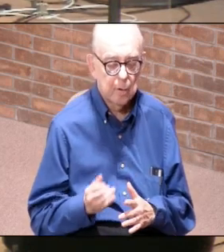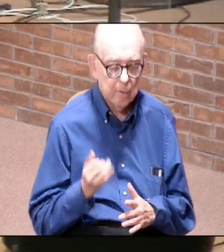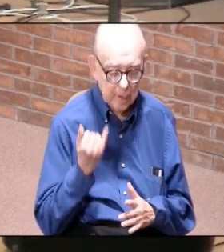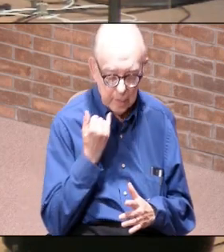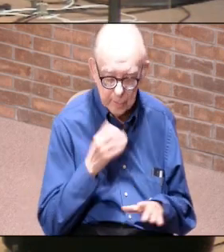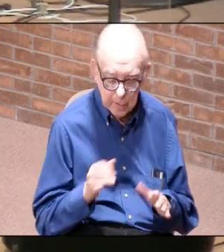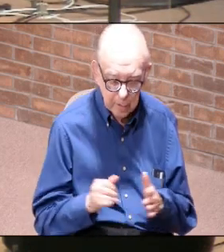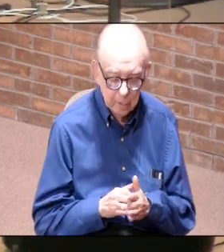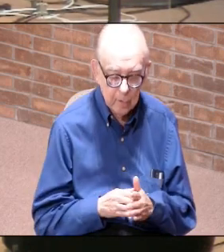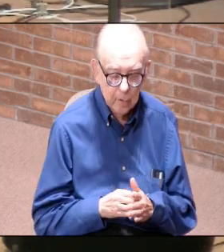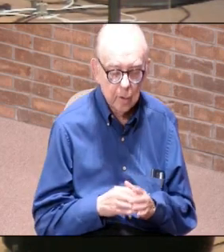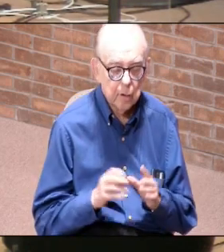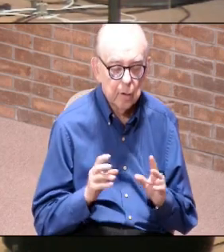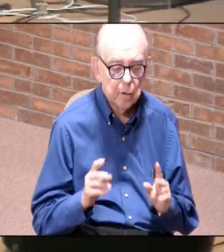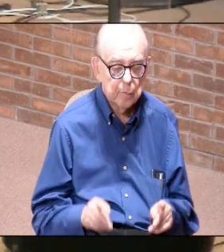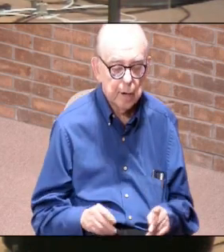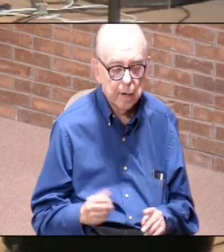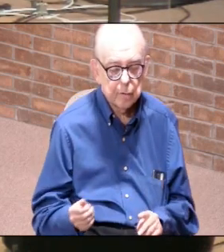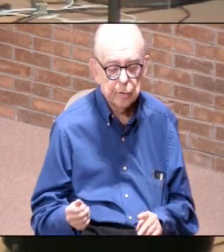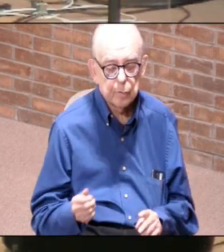we don't, nobody else will.